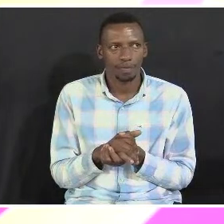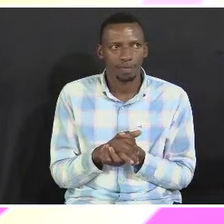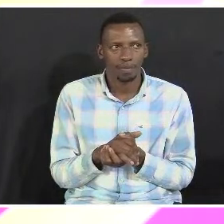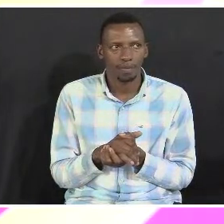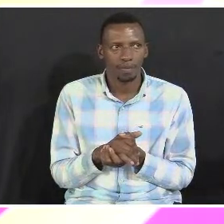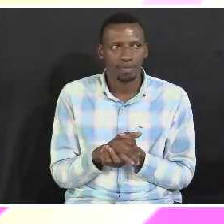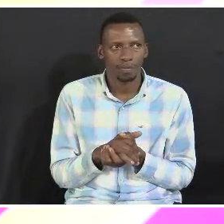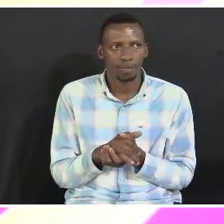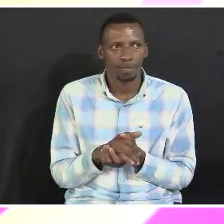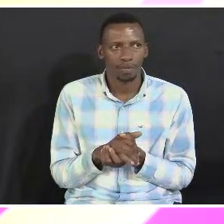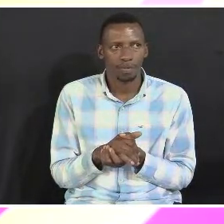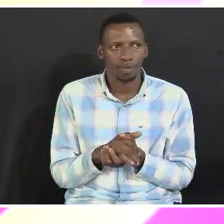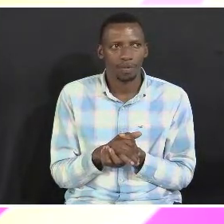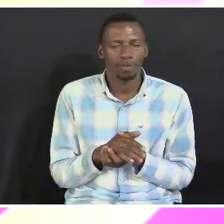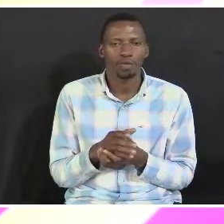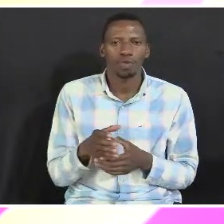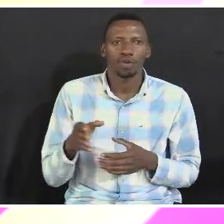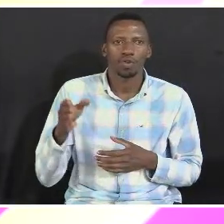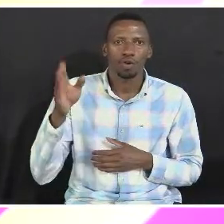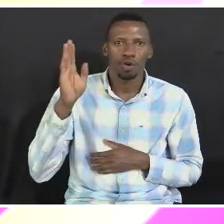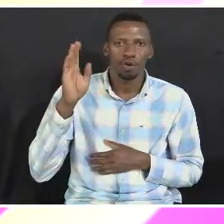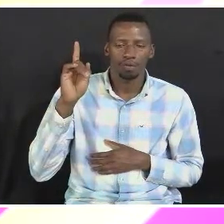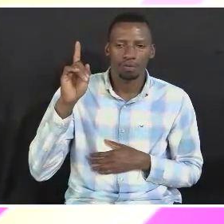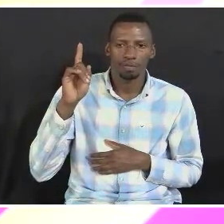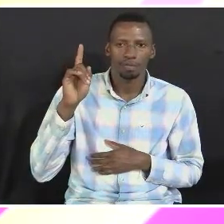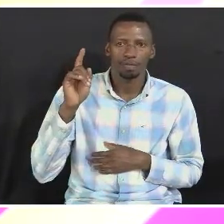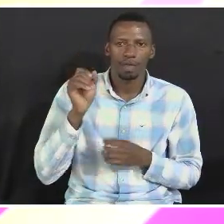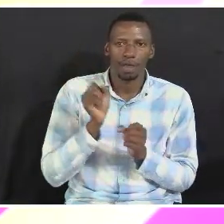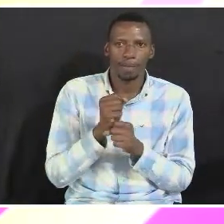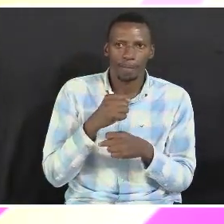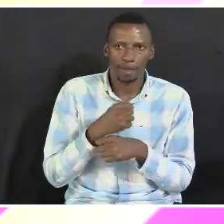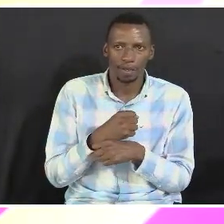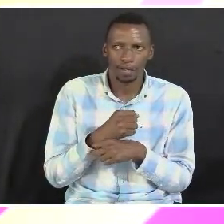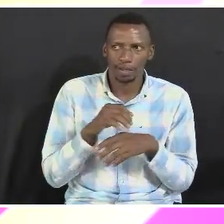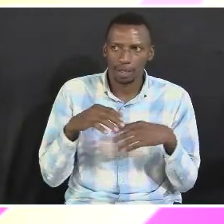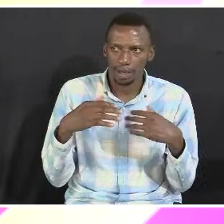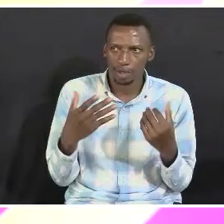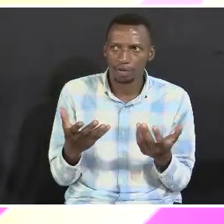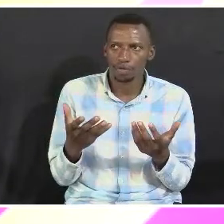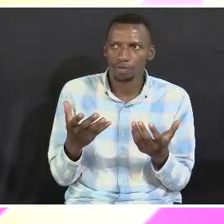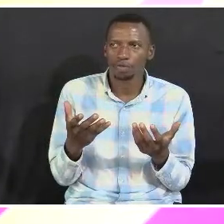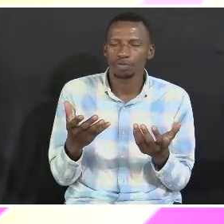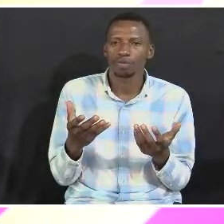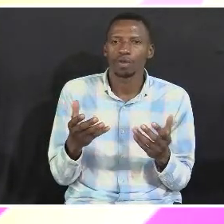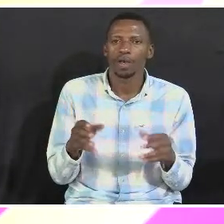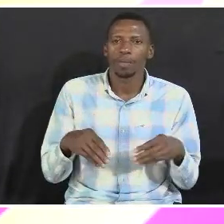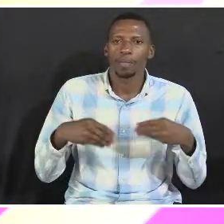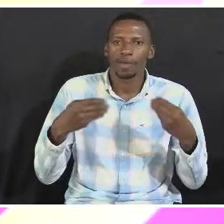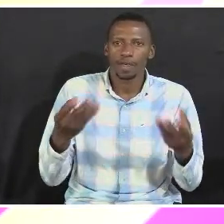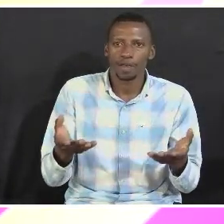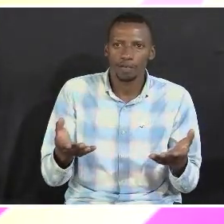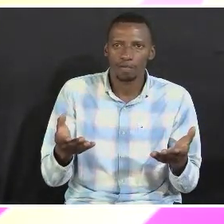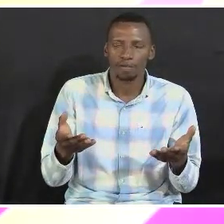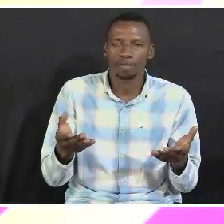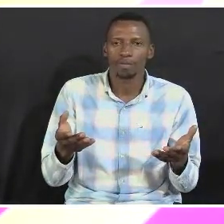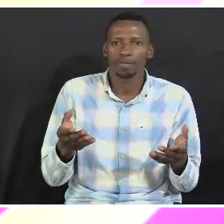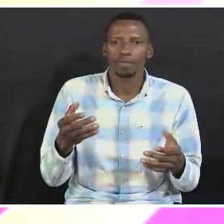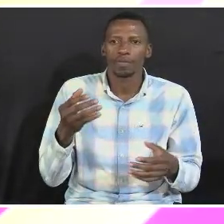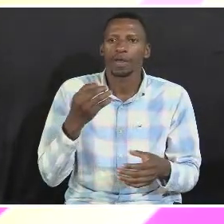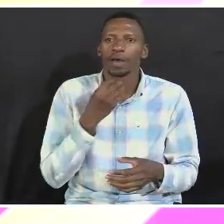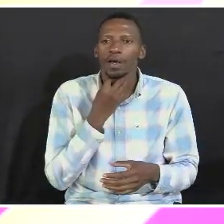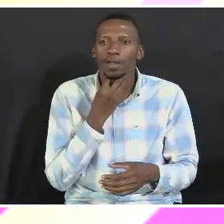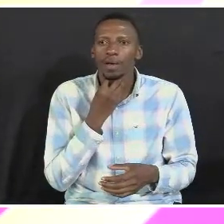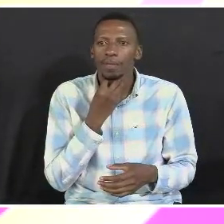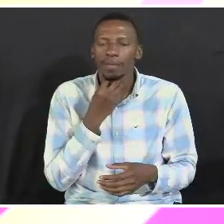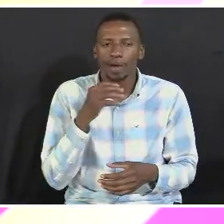God began this process in Eden very remotely by clothing Adam and Eve with tunics of skin,